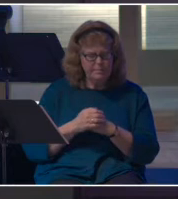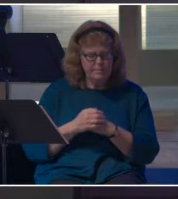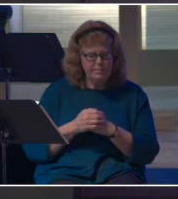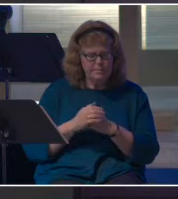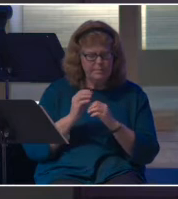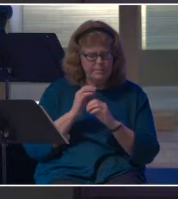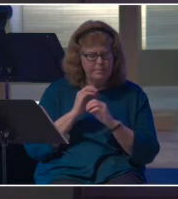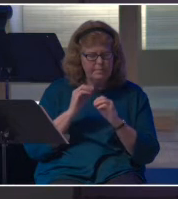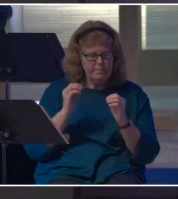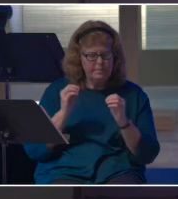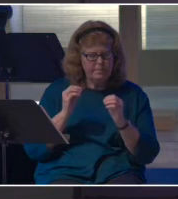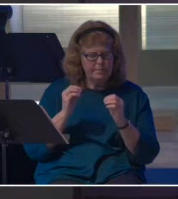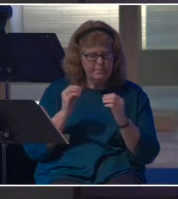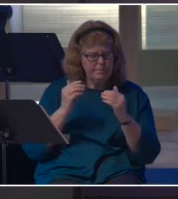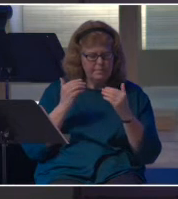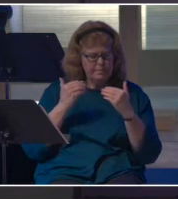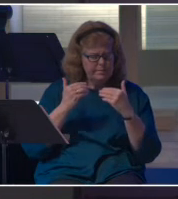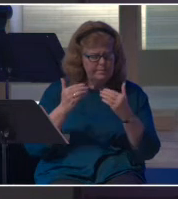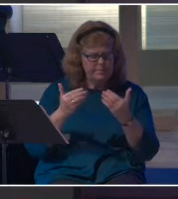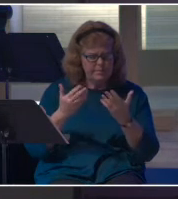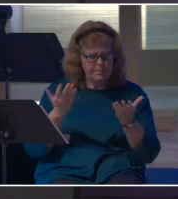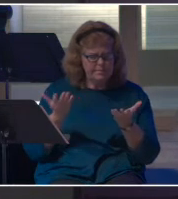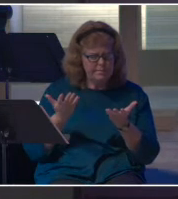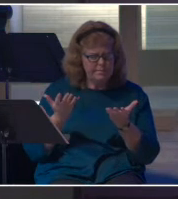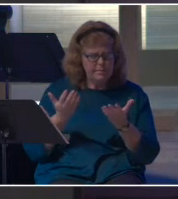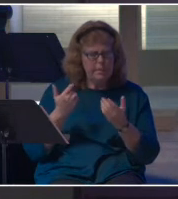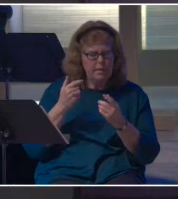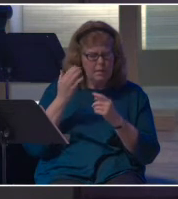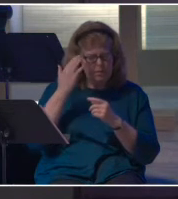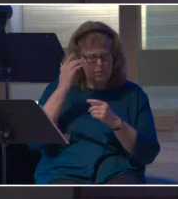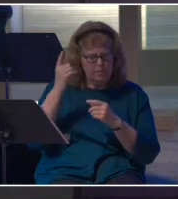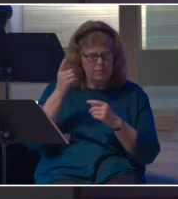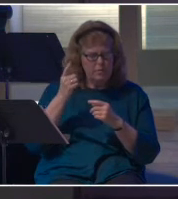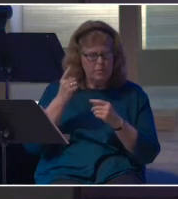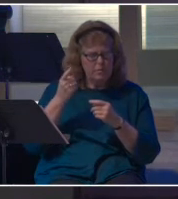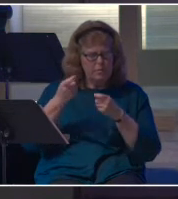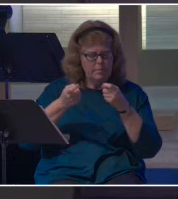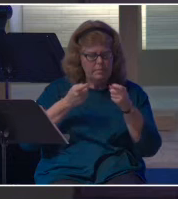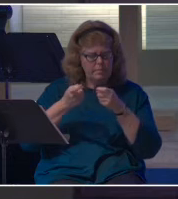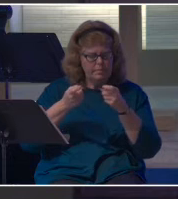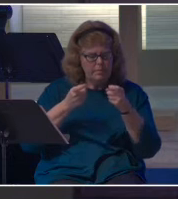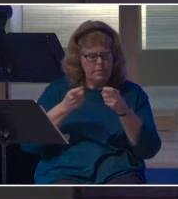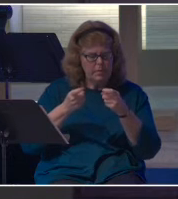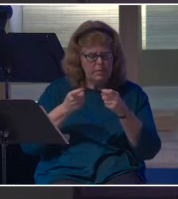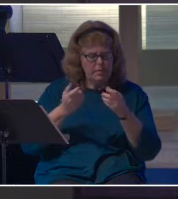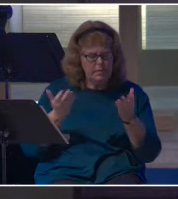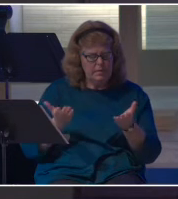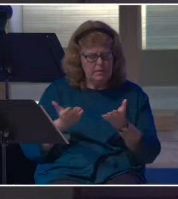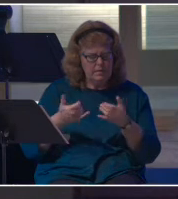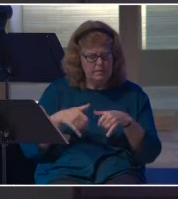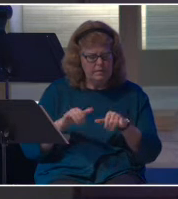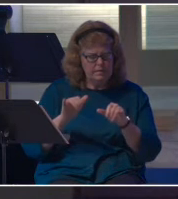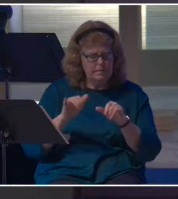no path forward, we know, Lord, that you are reigning from your throne. We know, Lord,